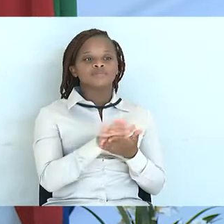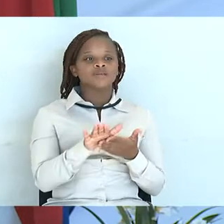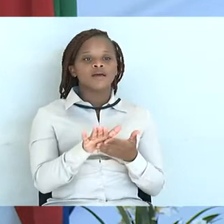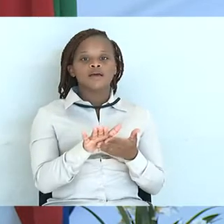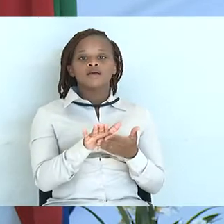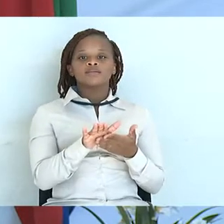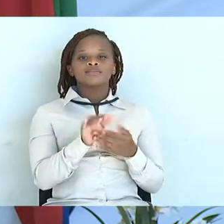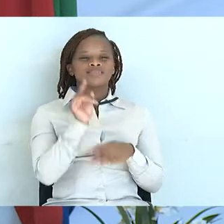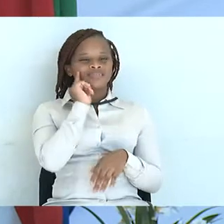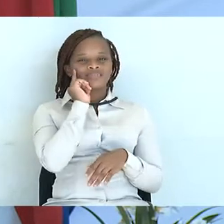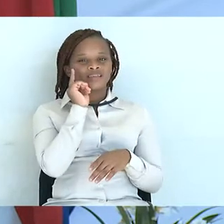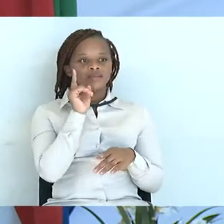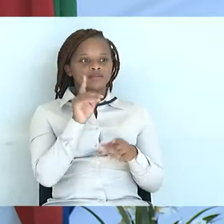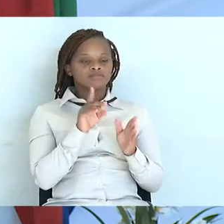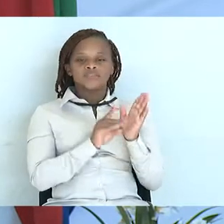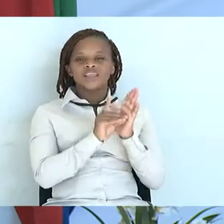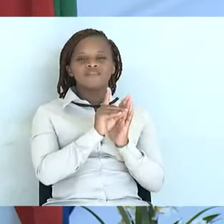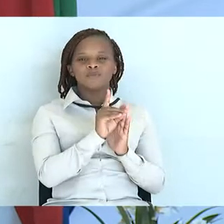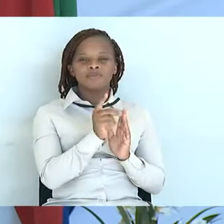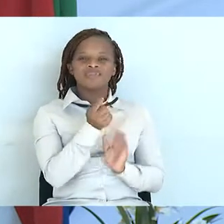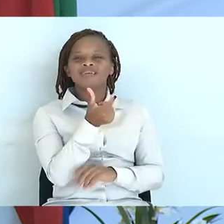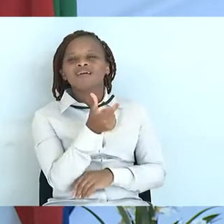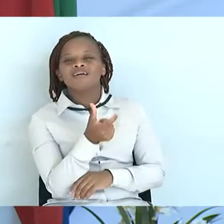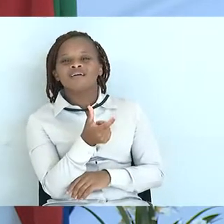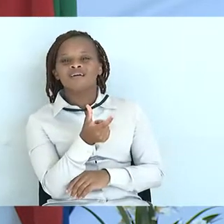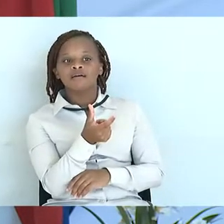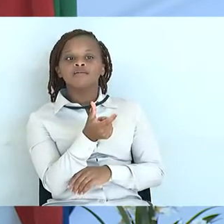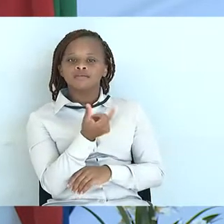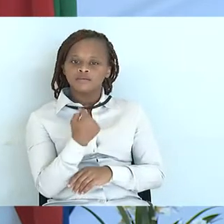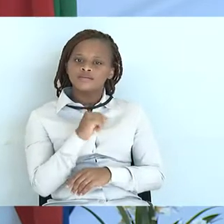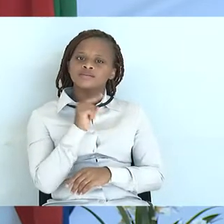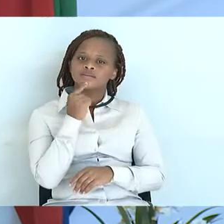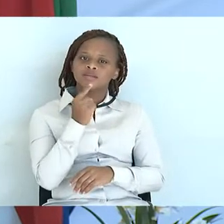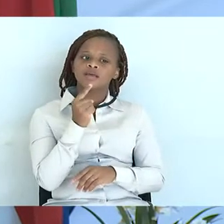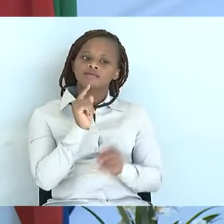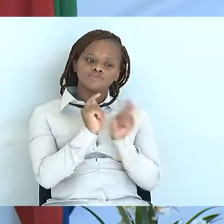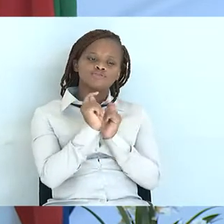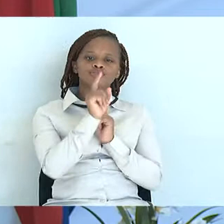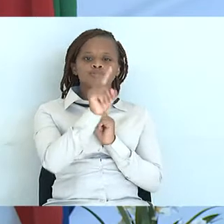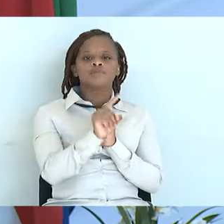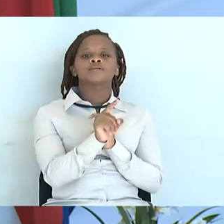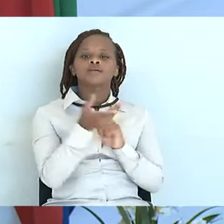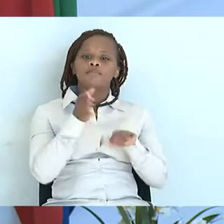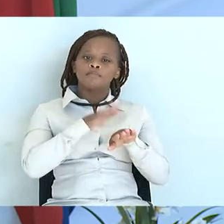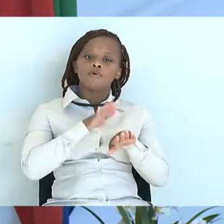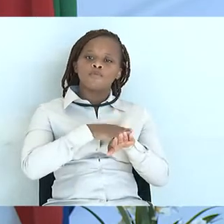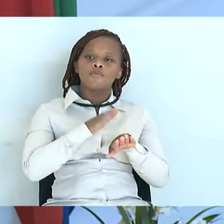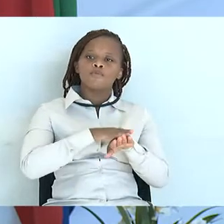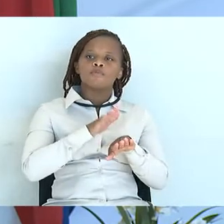limited activity in between. And we're saying we need to change that.